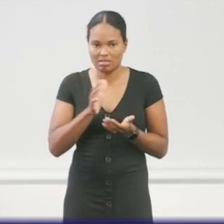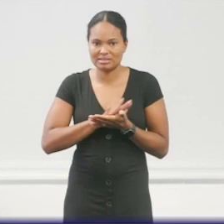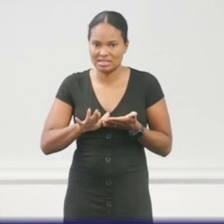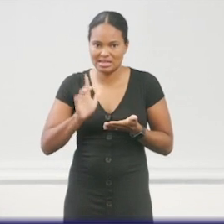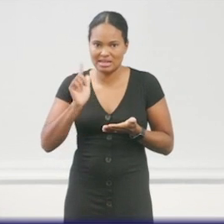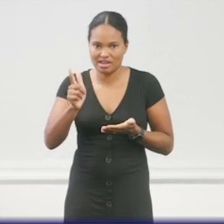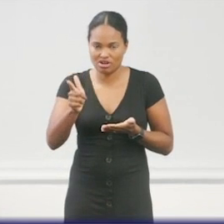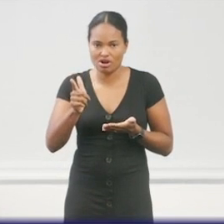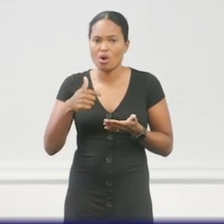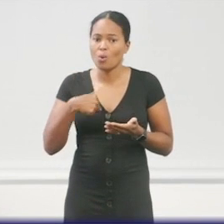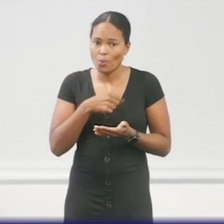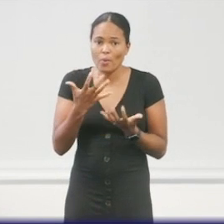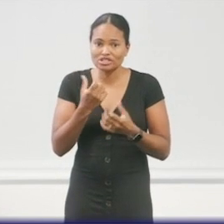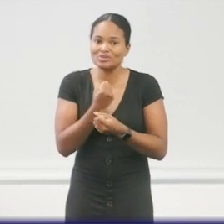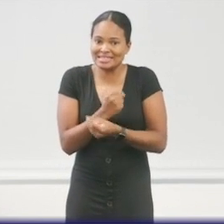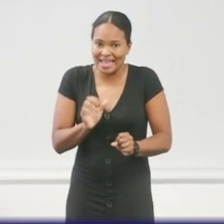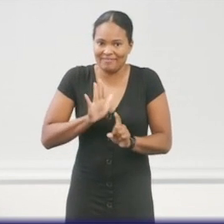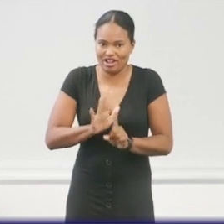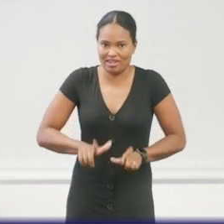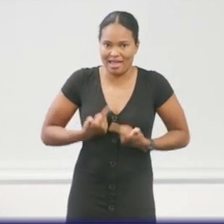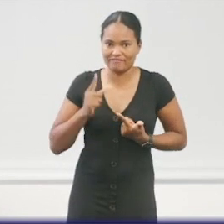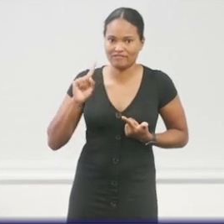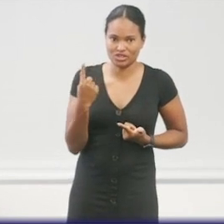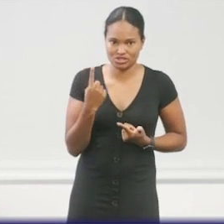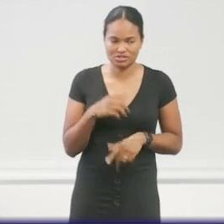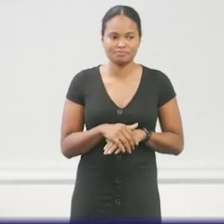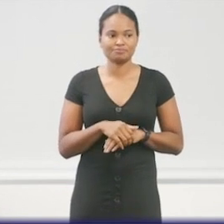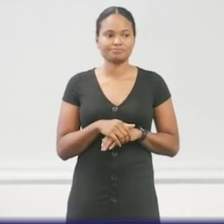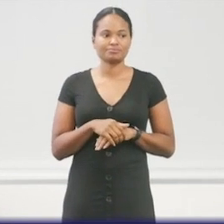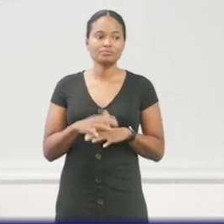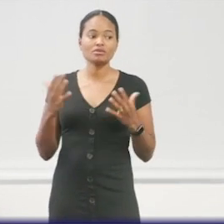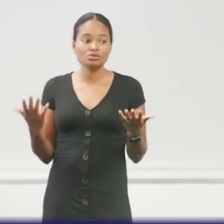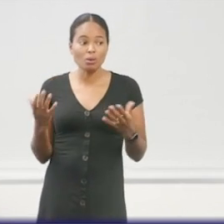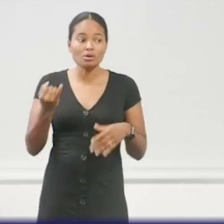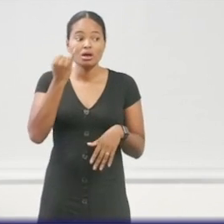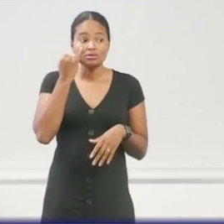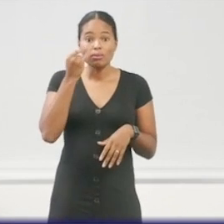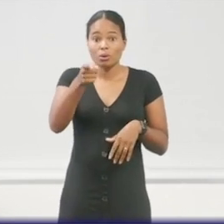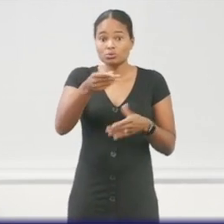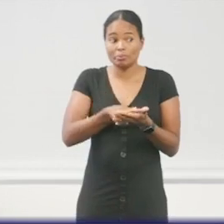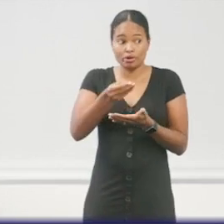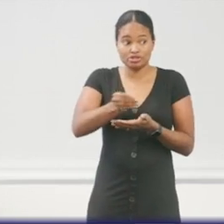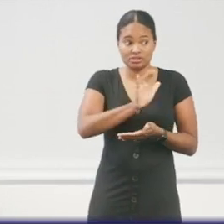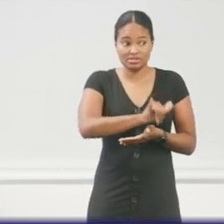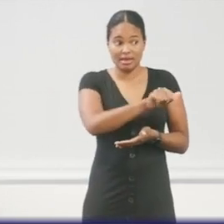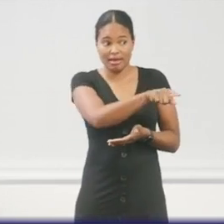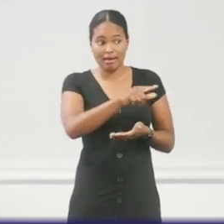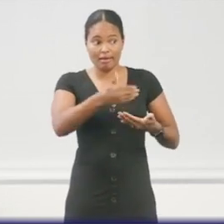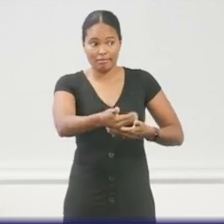lives. So taking if you were to go and purchase one of these kits,